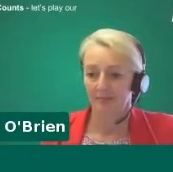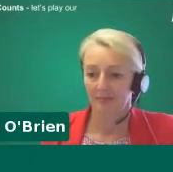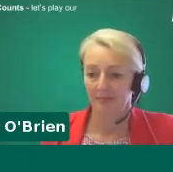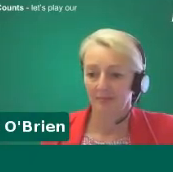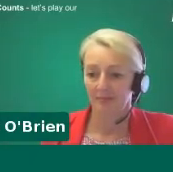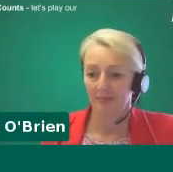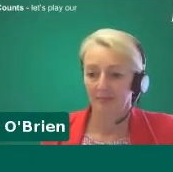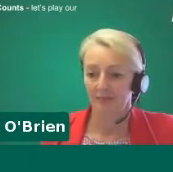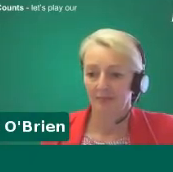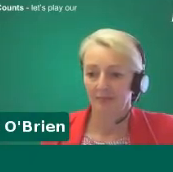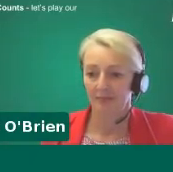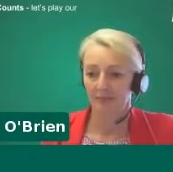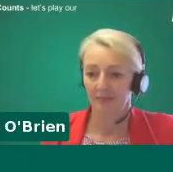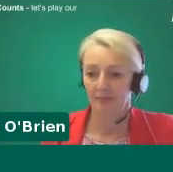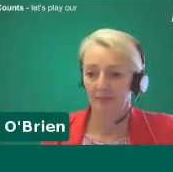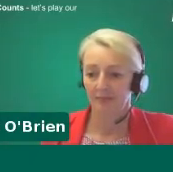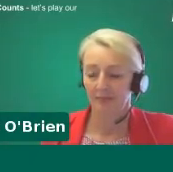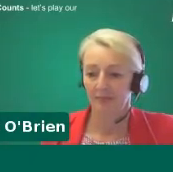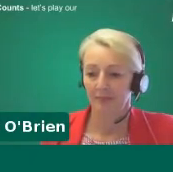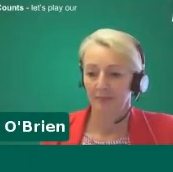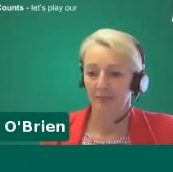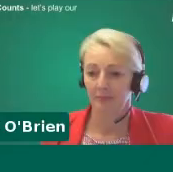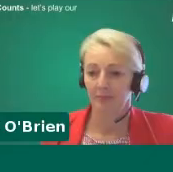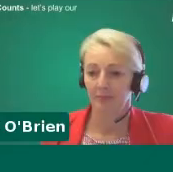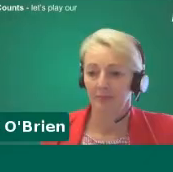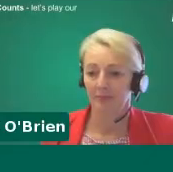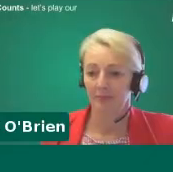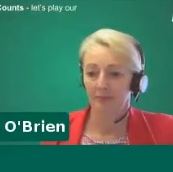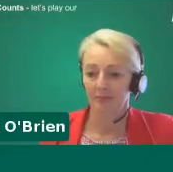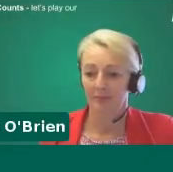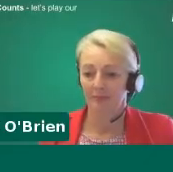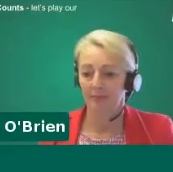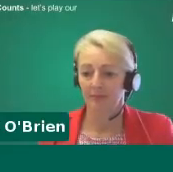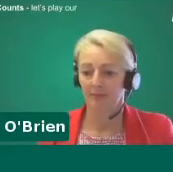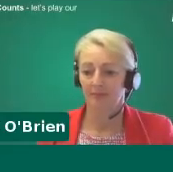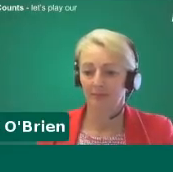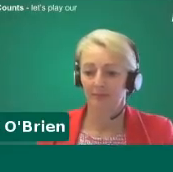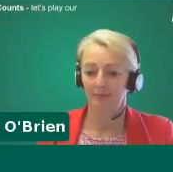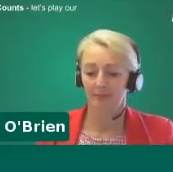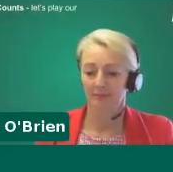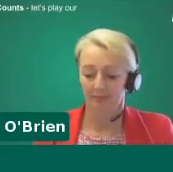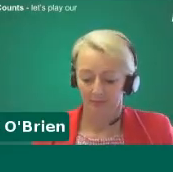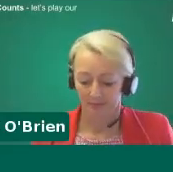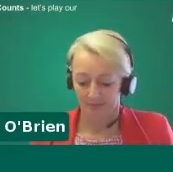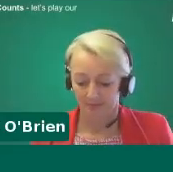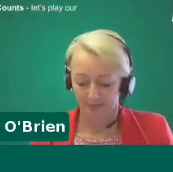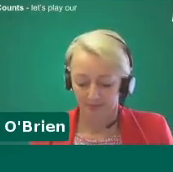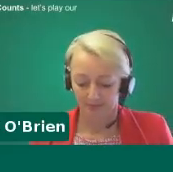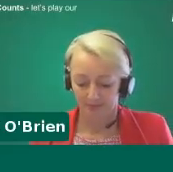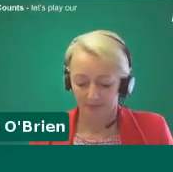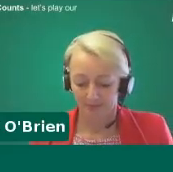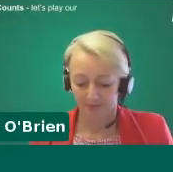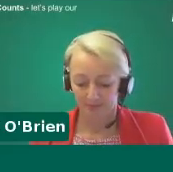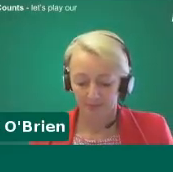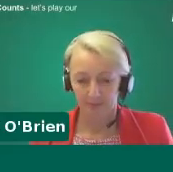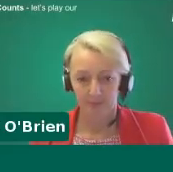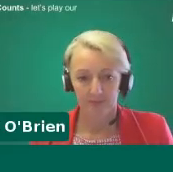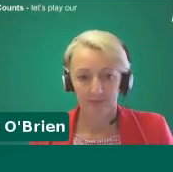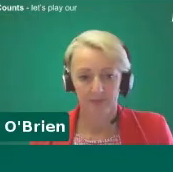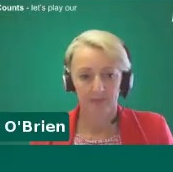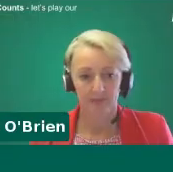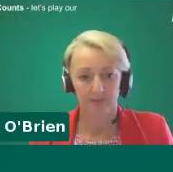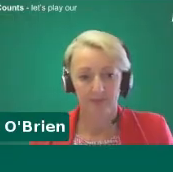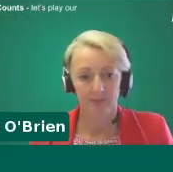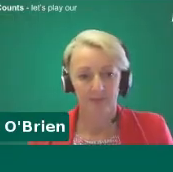6%. In the coming years, we will continue to work across sectors to develop the full suite of physical